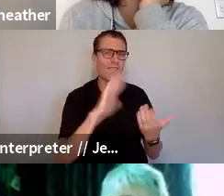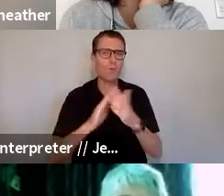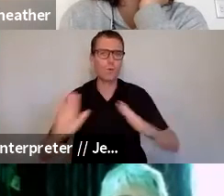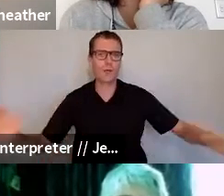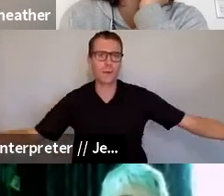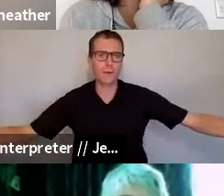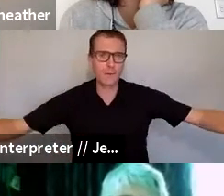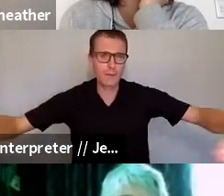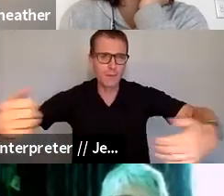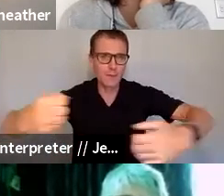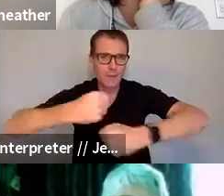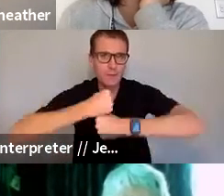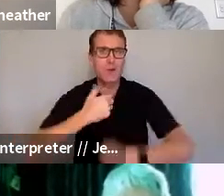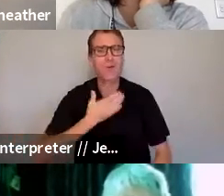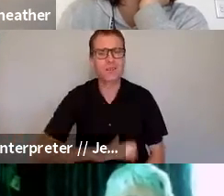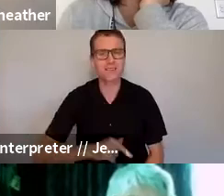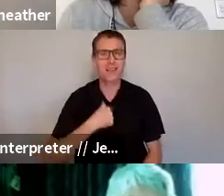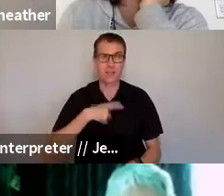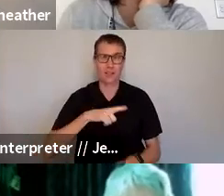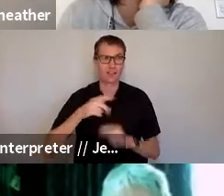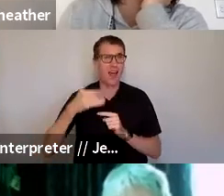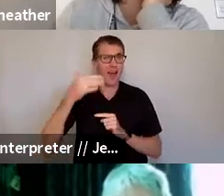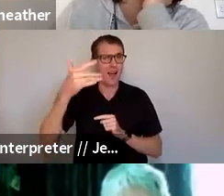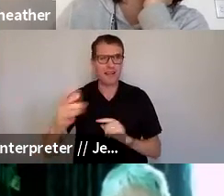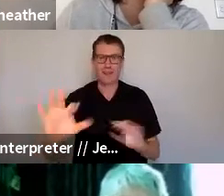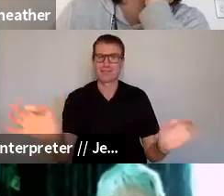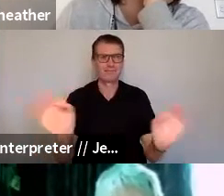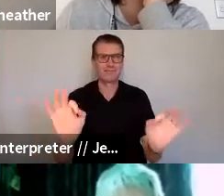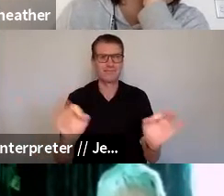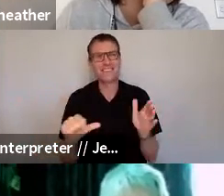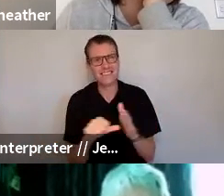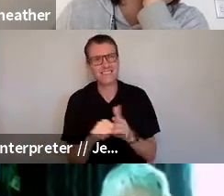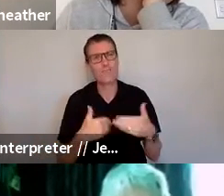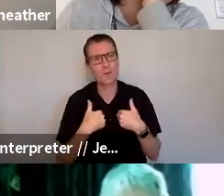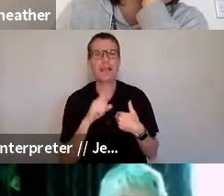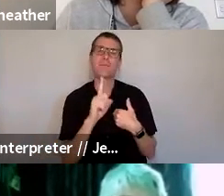won't be able to do that for a very long time. So quite hard, but thank you.